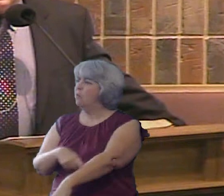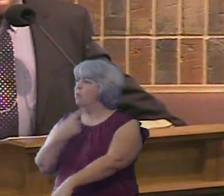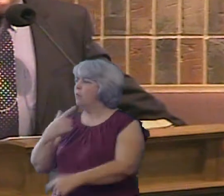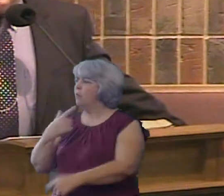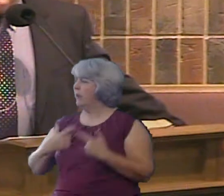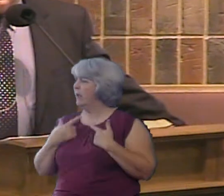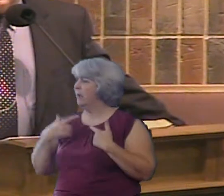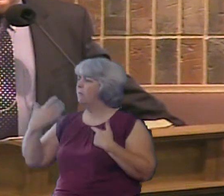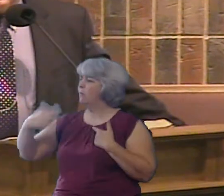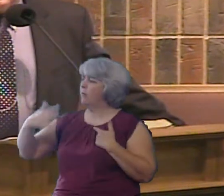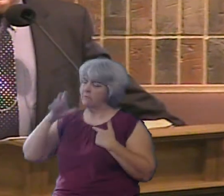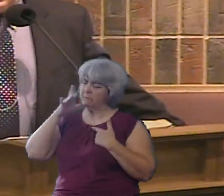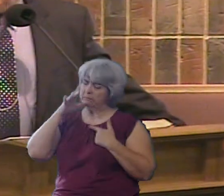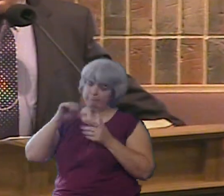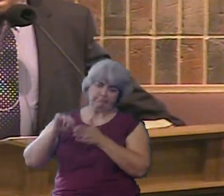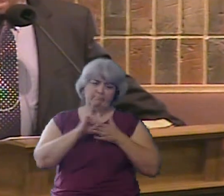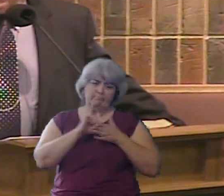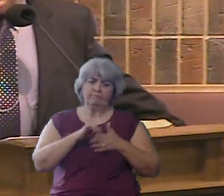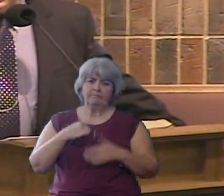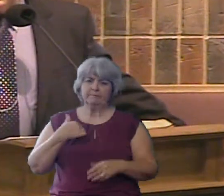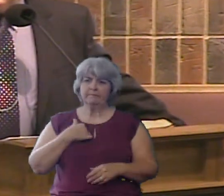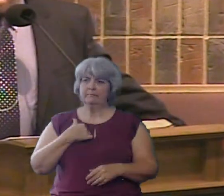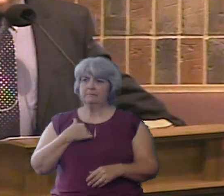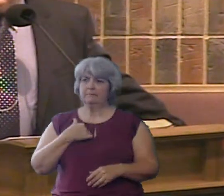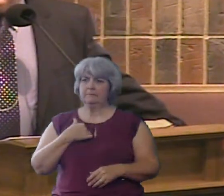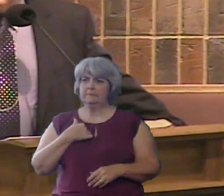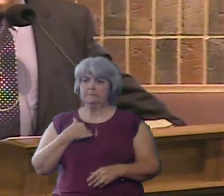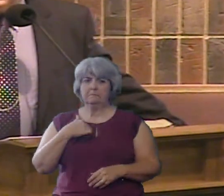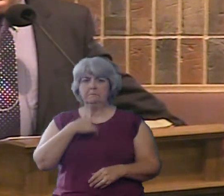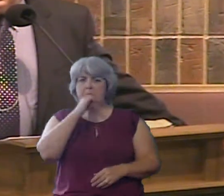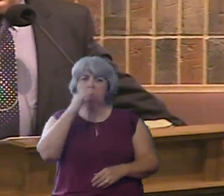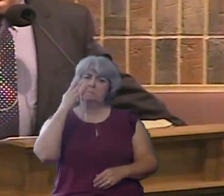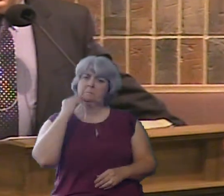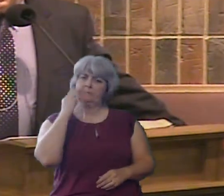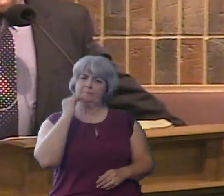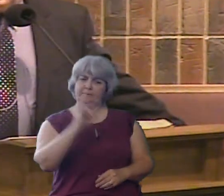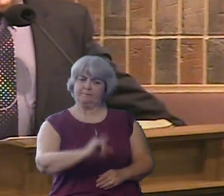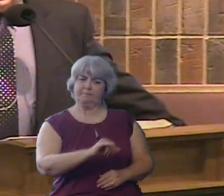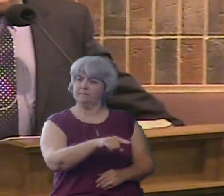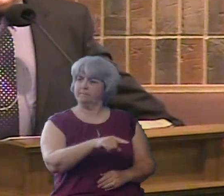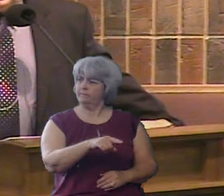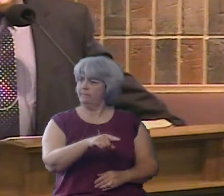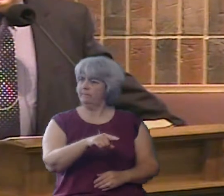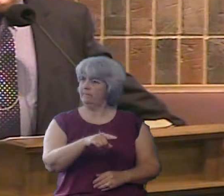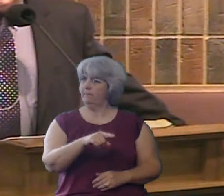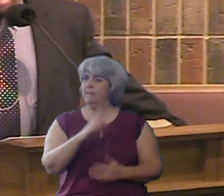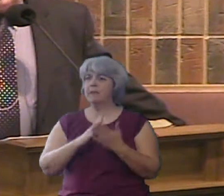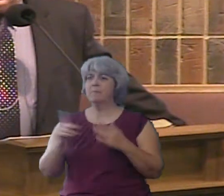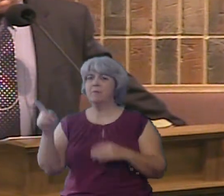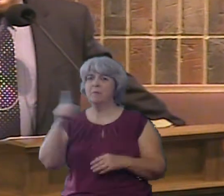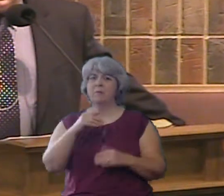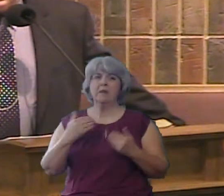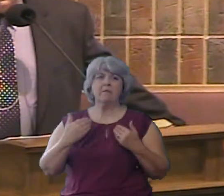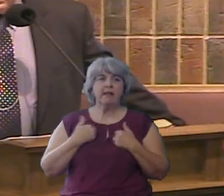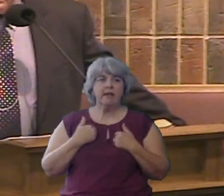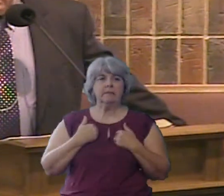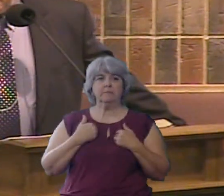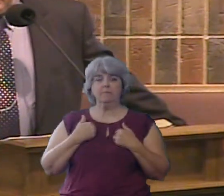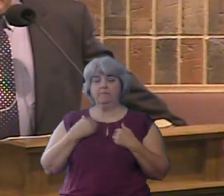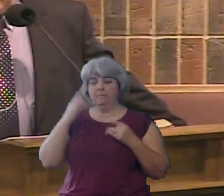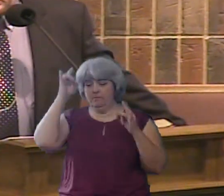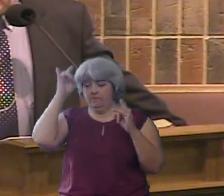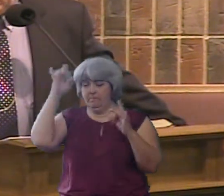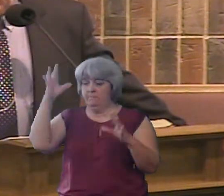life. I was spared that pain. Some of you would have tragedies with difficulties